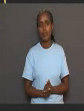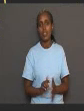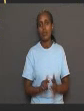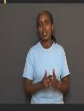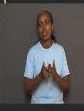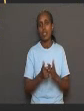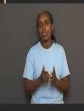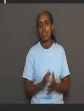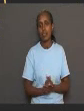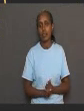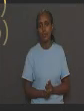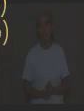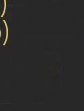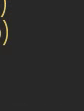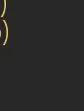Begin.